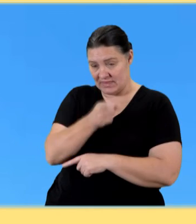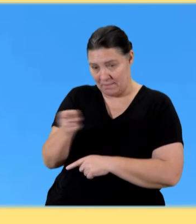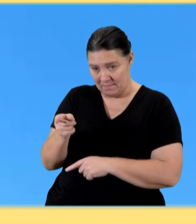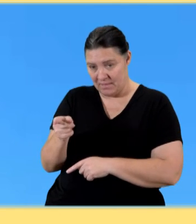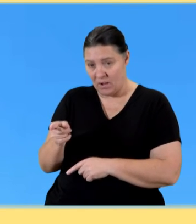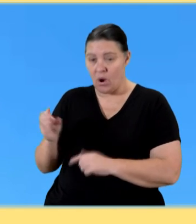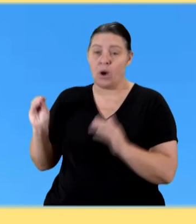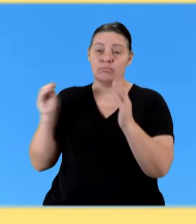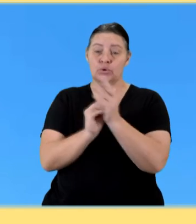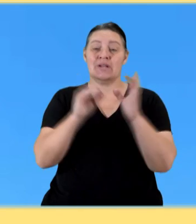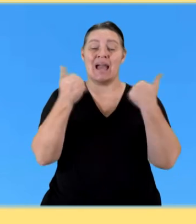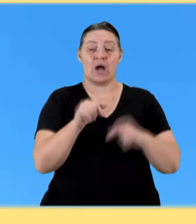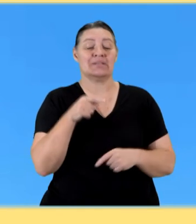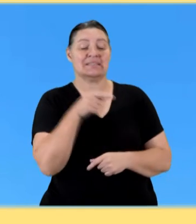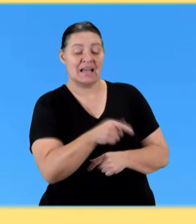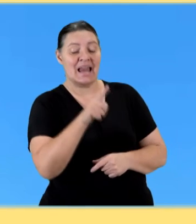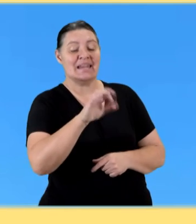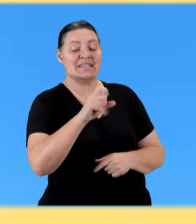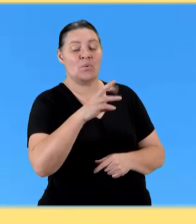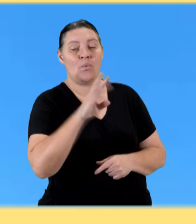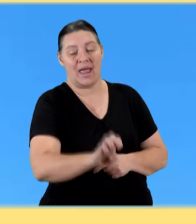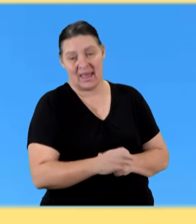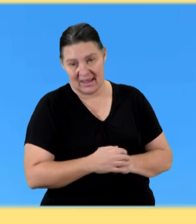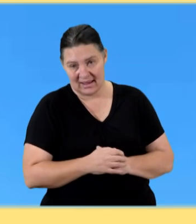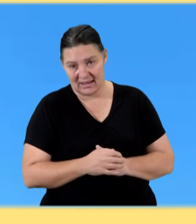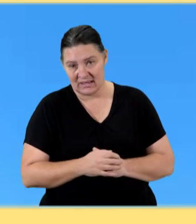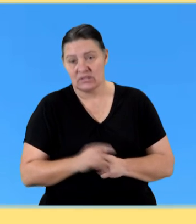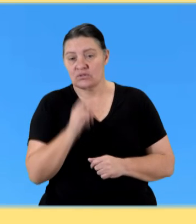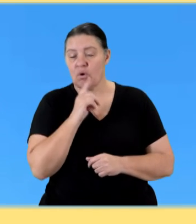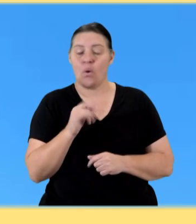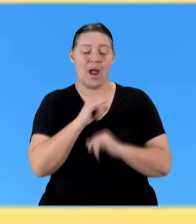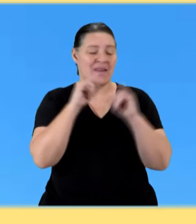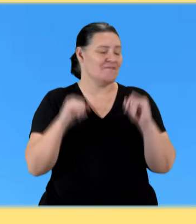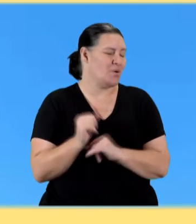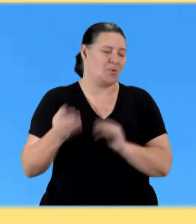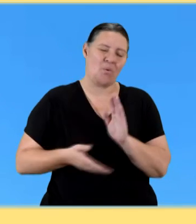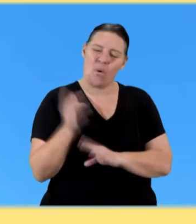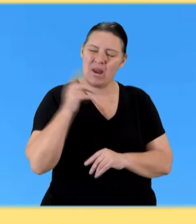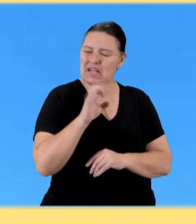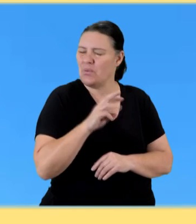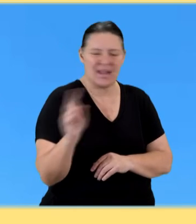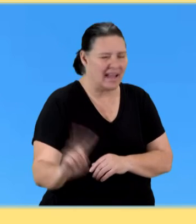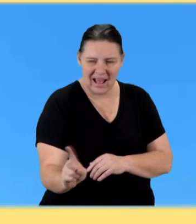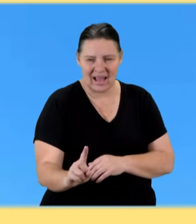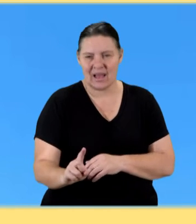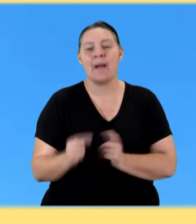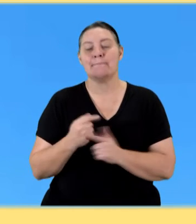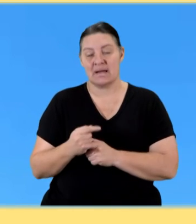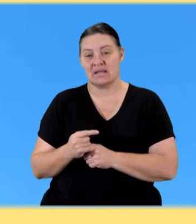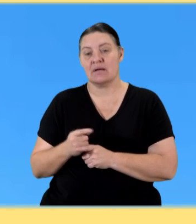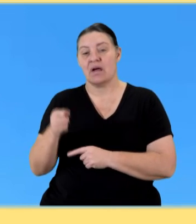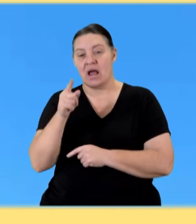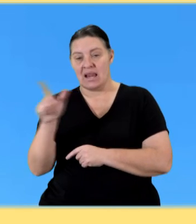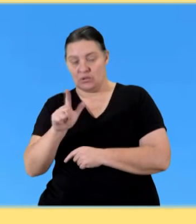them was posted to the account of Lindway. That means that invoice was not supposed to go to Lindway. I'll come to Lindway